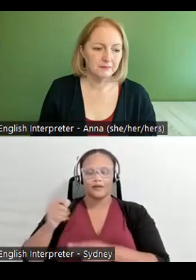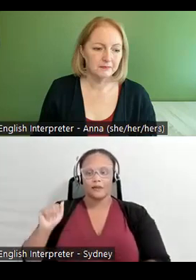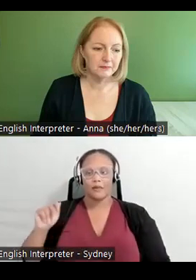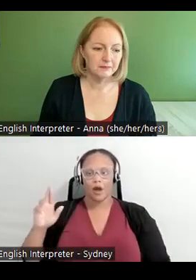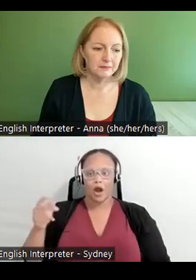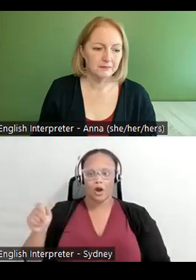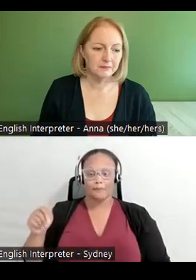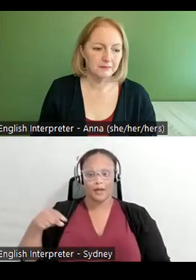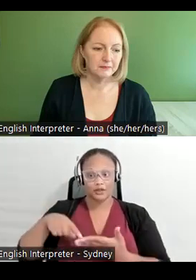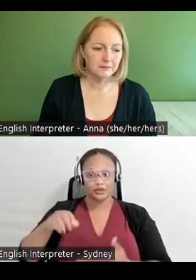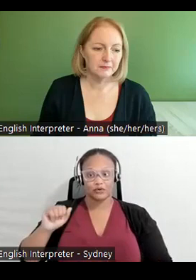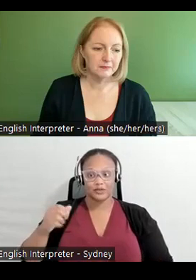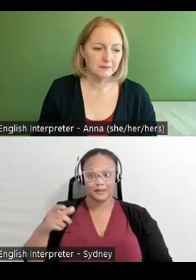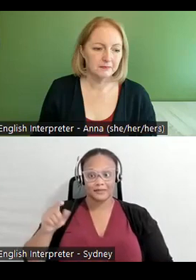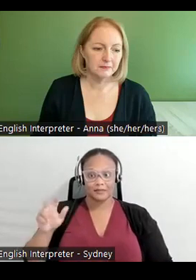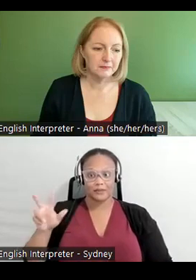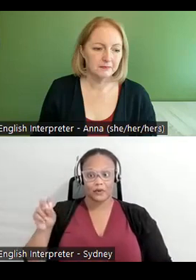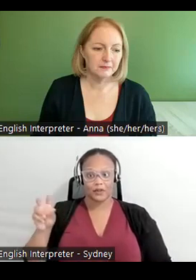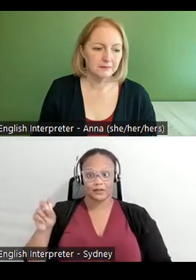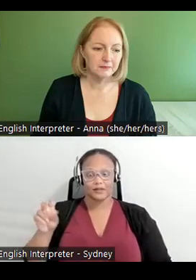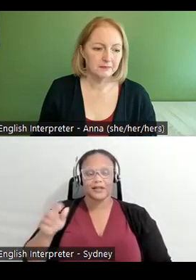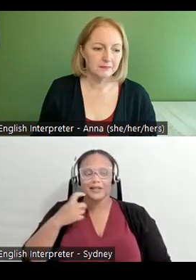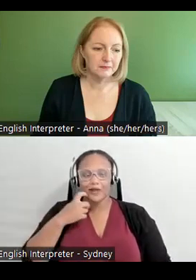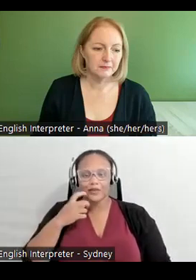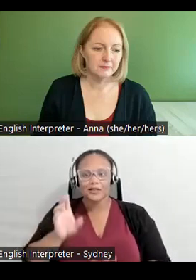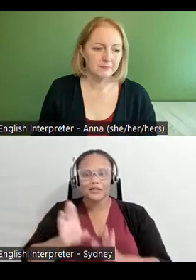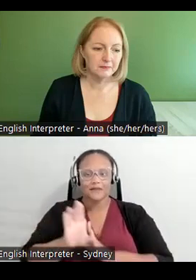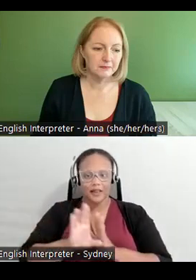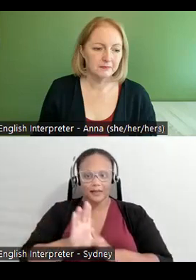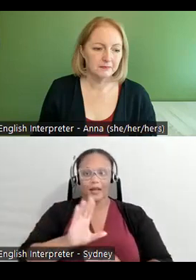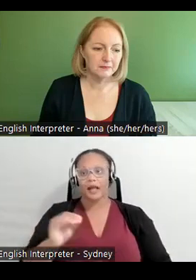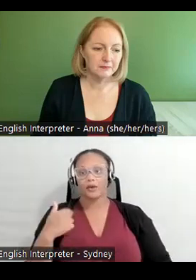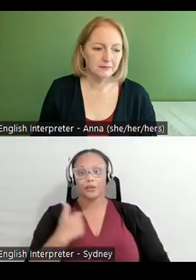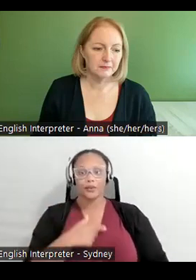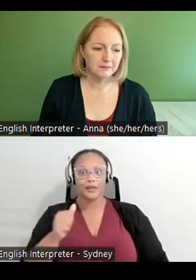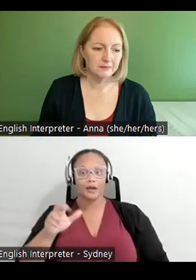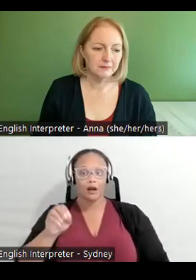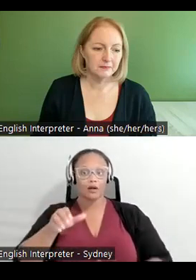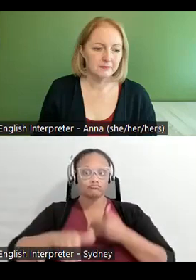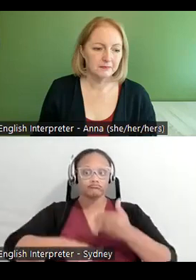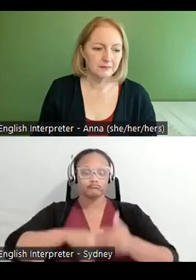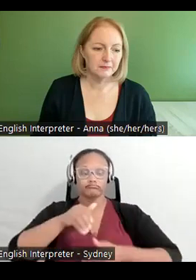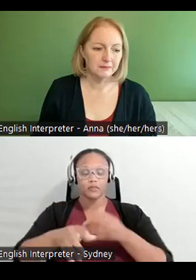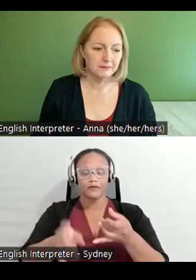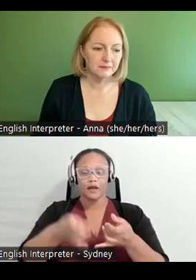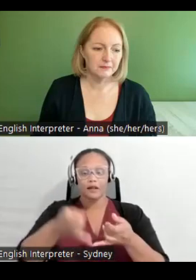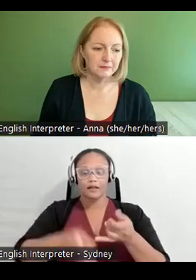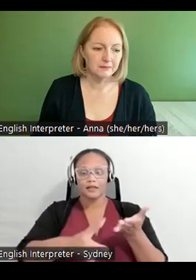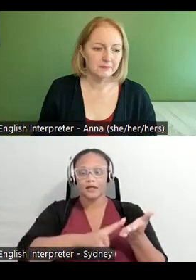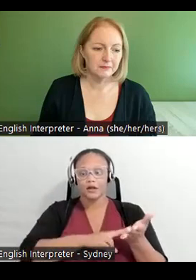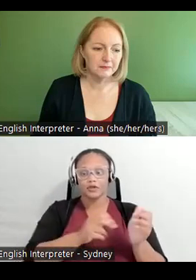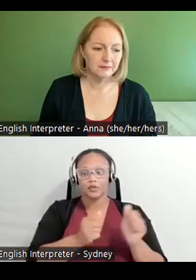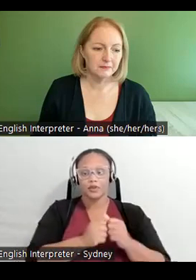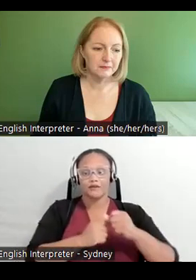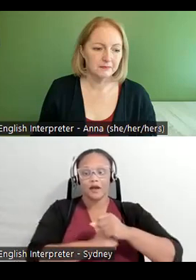So that's a recent development, and we are in the process of finalizing a contract with the Foundation for